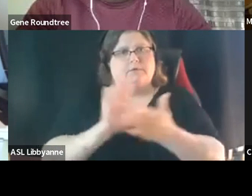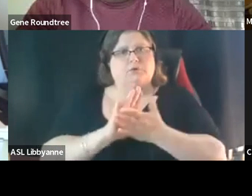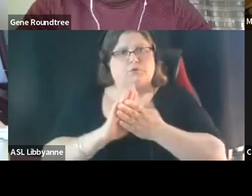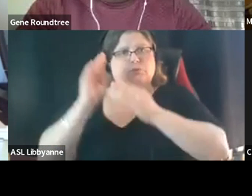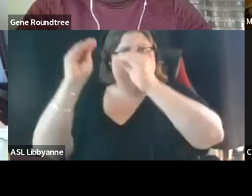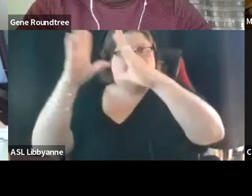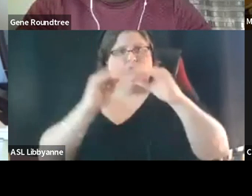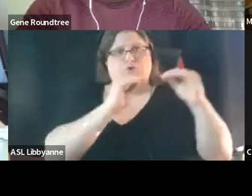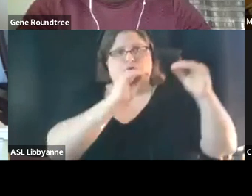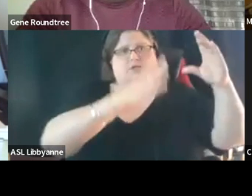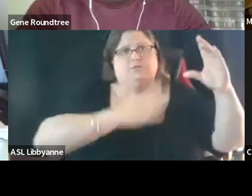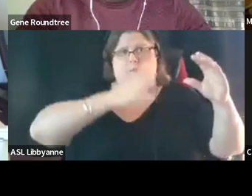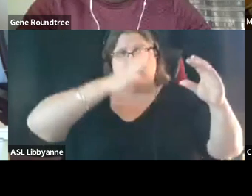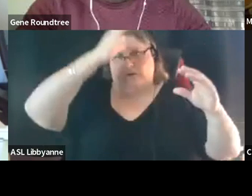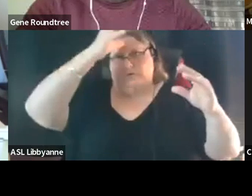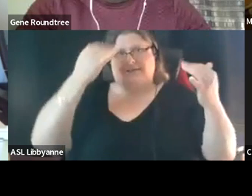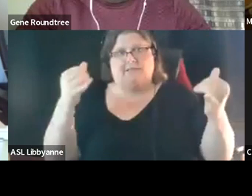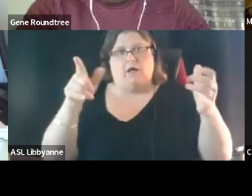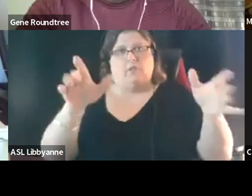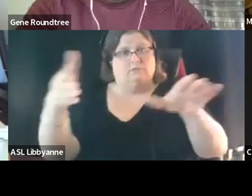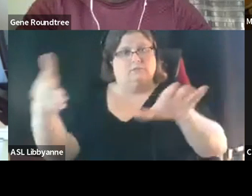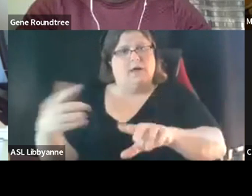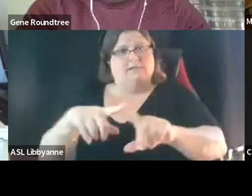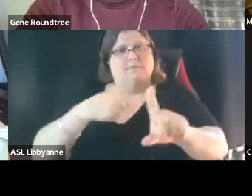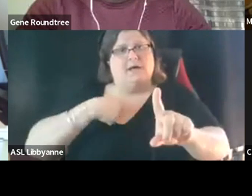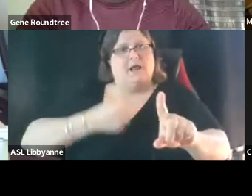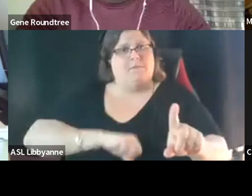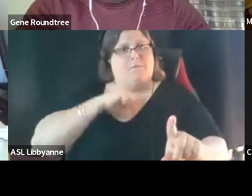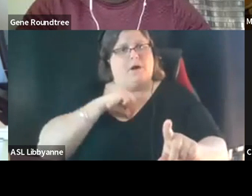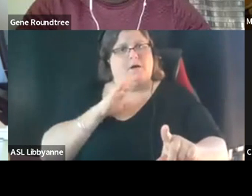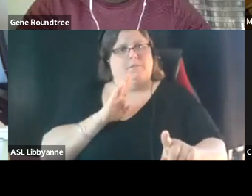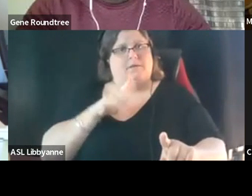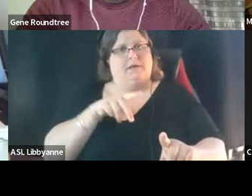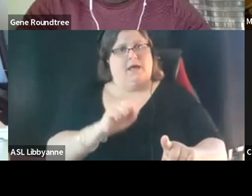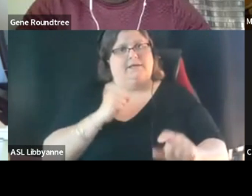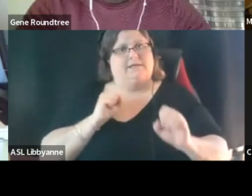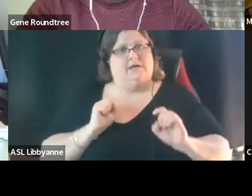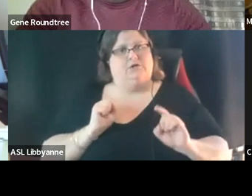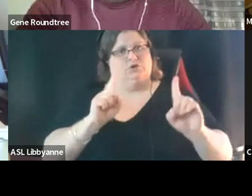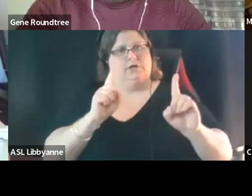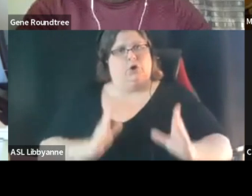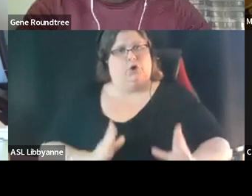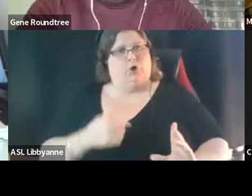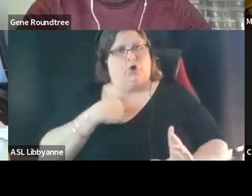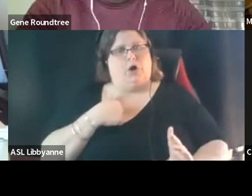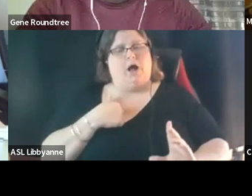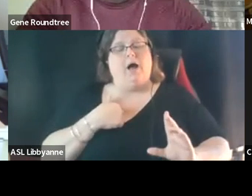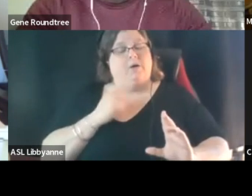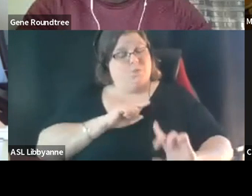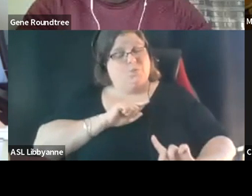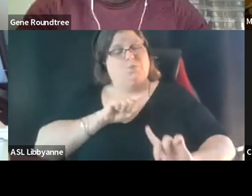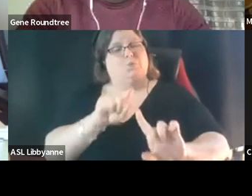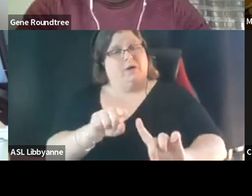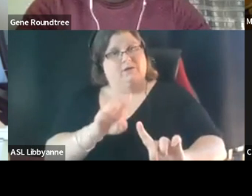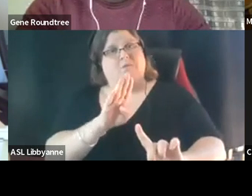though now deceased, I carry their torch as a BPS educator. I'm also a product of Boston Public Schools,